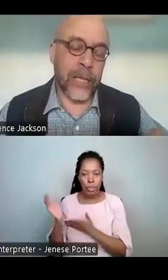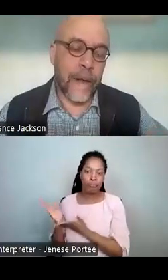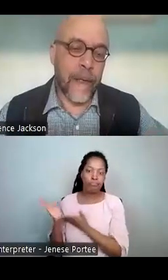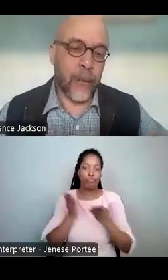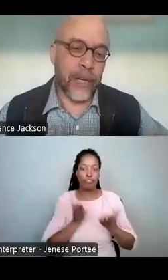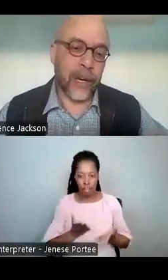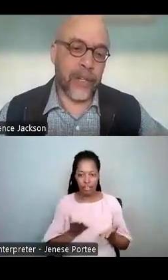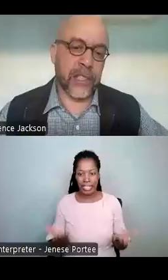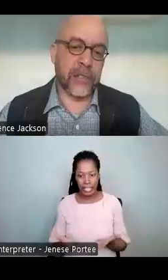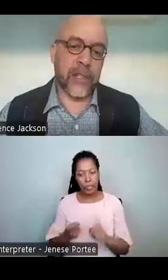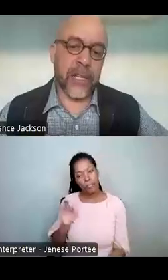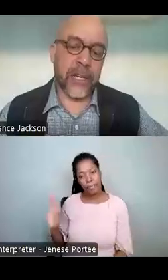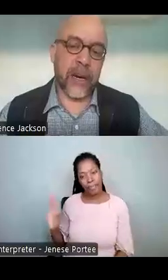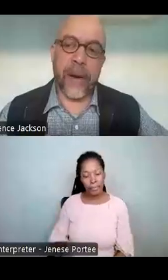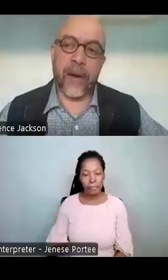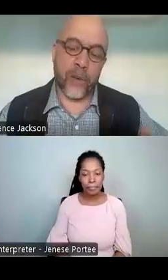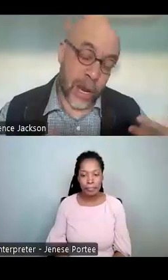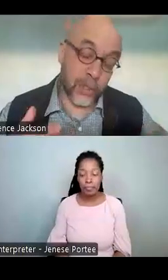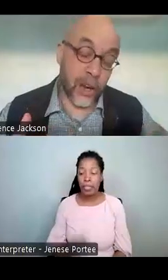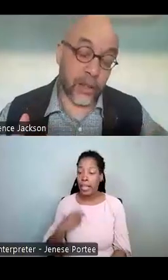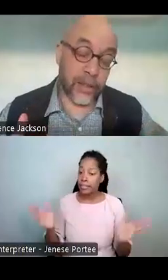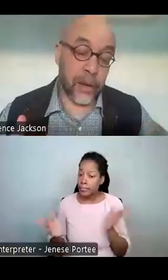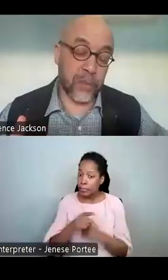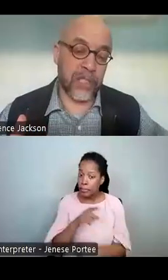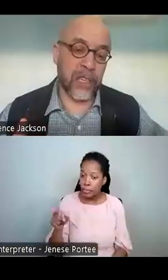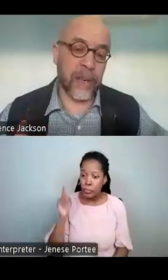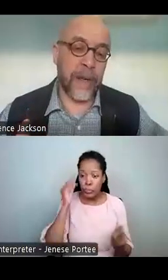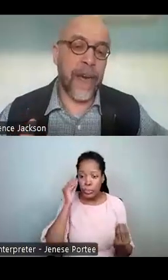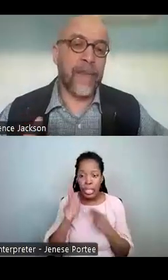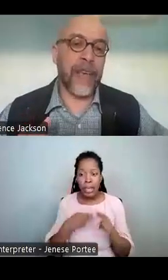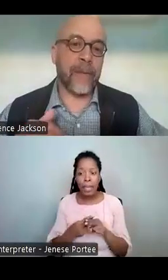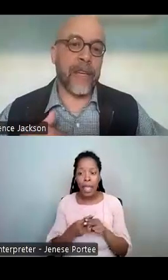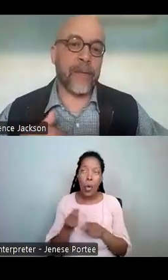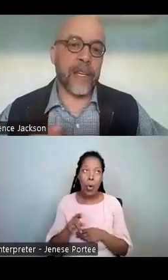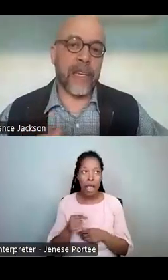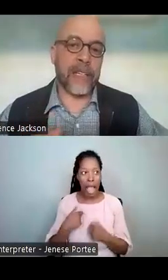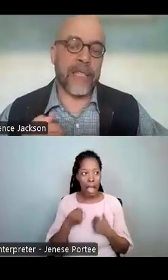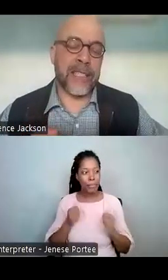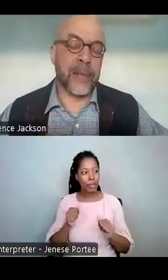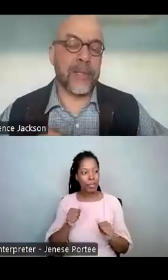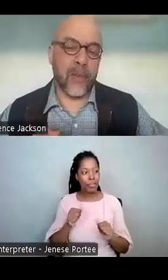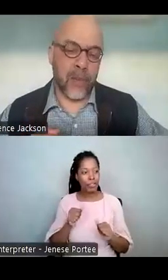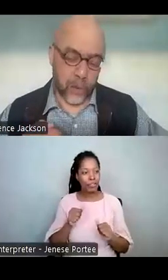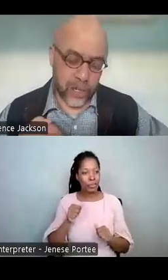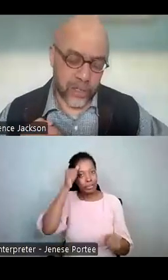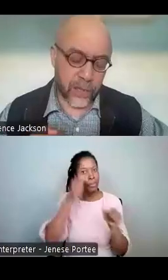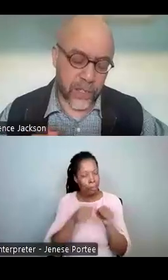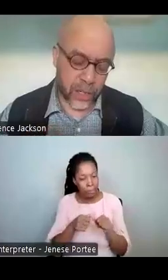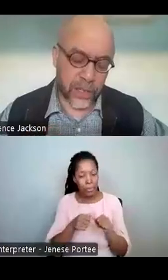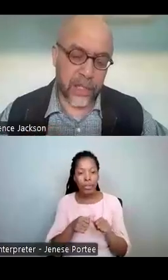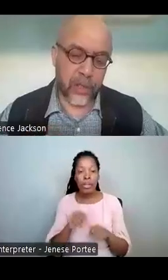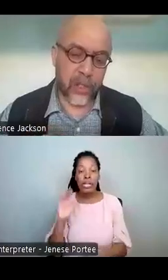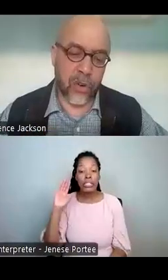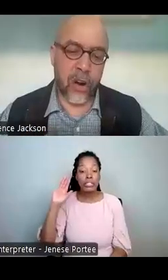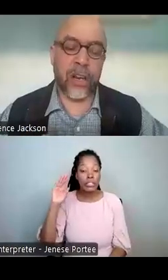I would encourage us to think about, or I'm trying to think about as much as I can, that it seems, or there